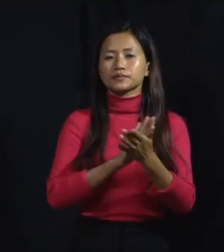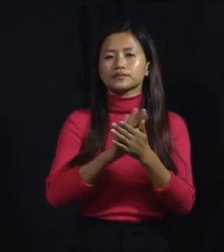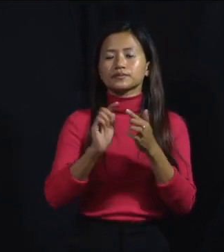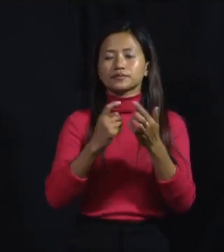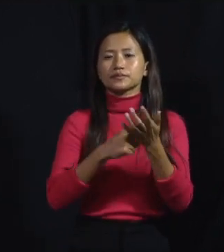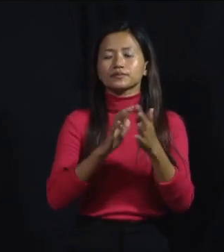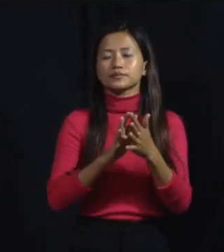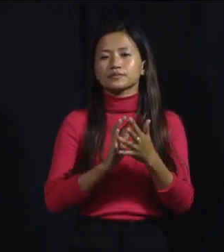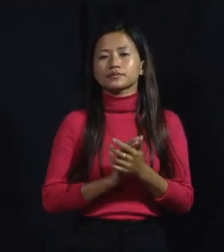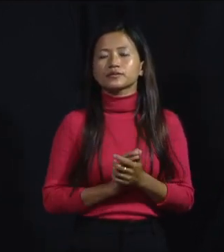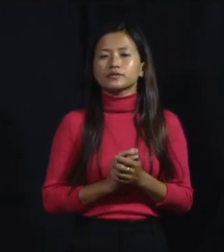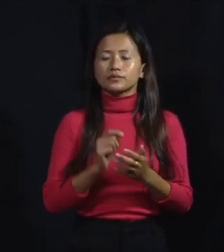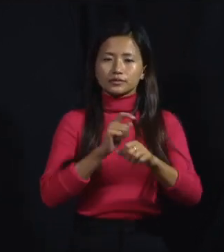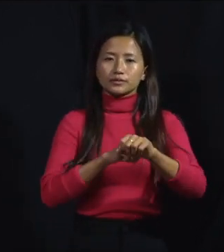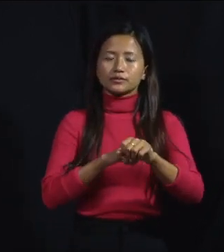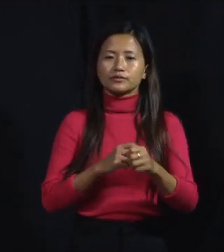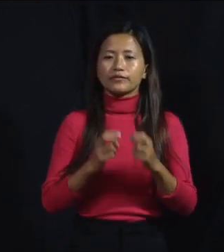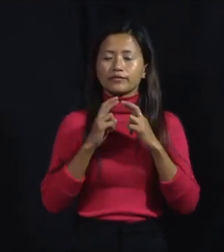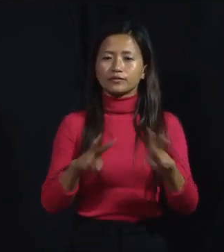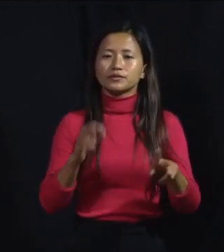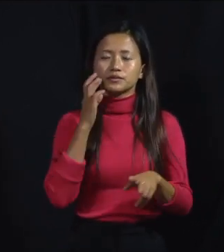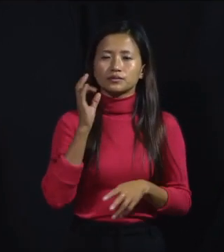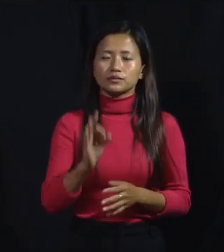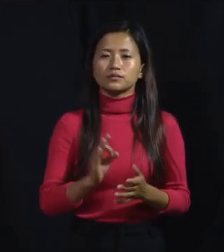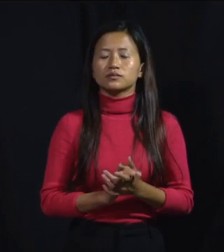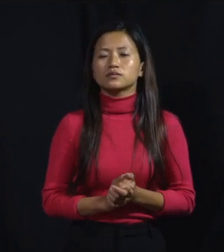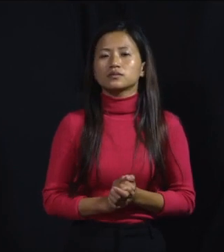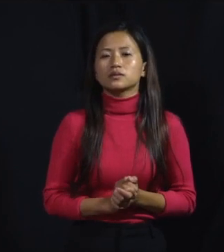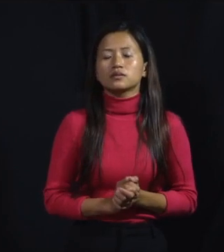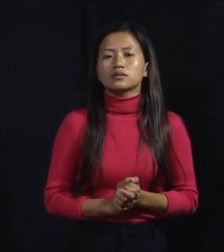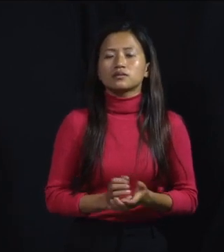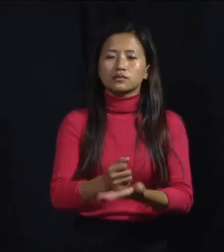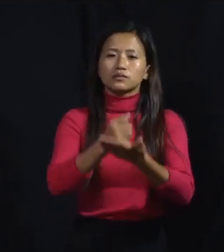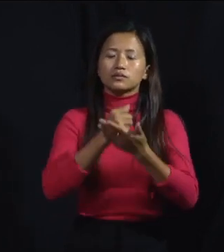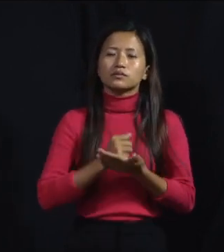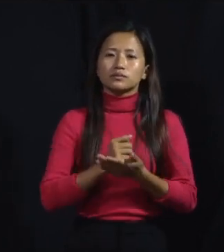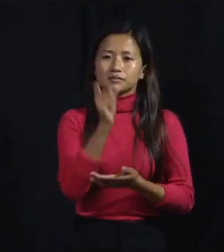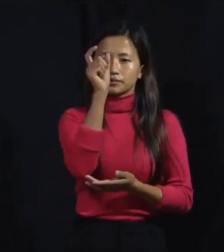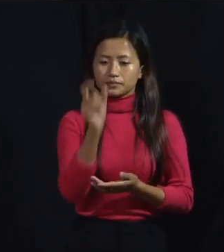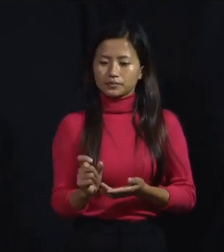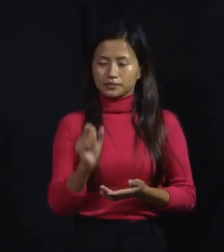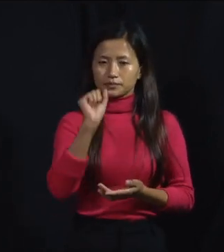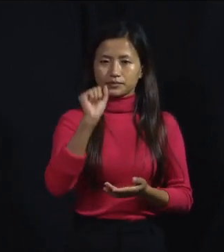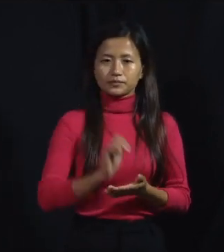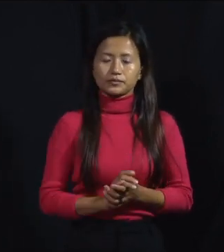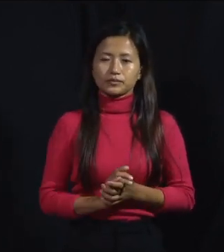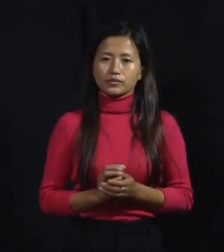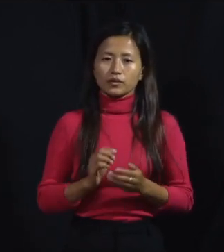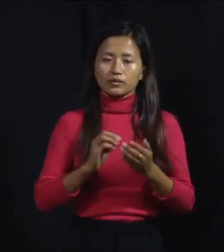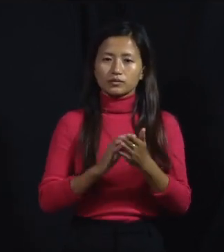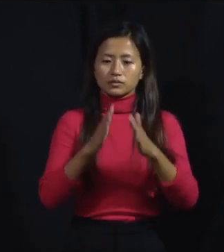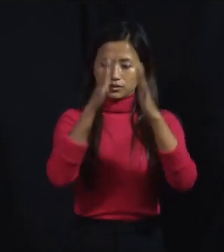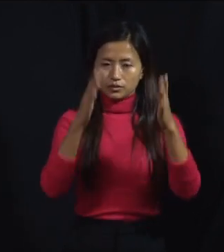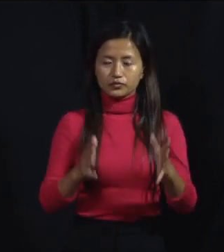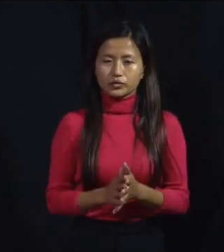hereditary, environment, and time, are very important. Hereditary and environment, it will help the individual to mold, isn't that, to shape